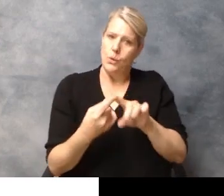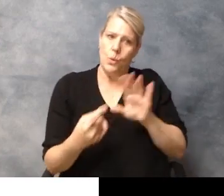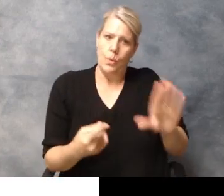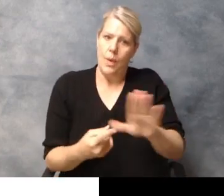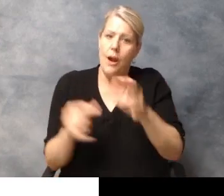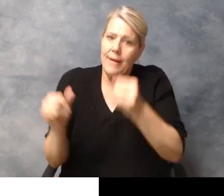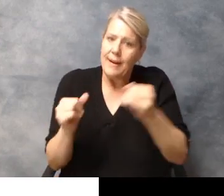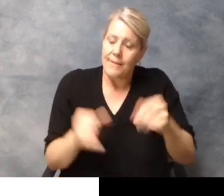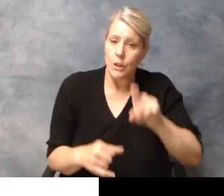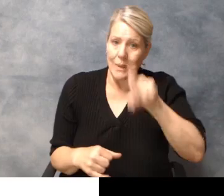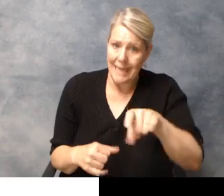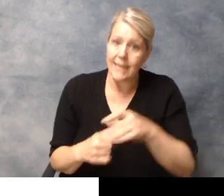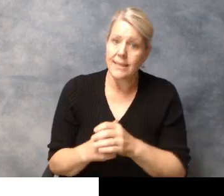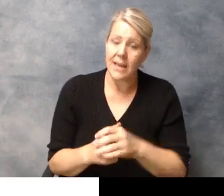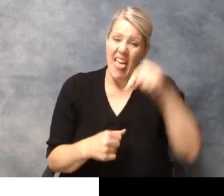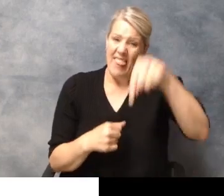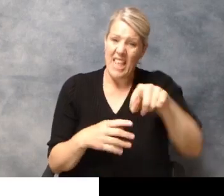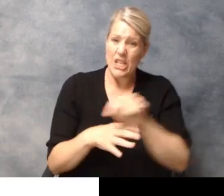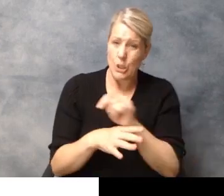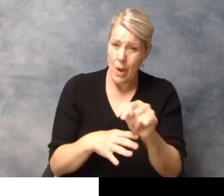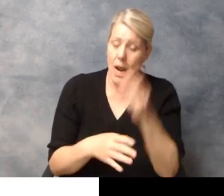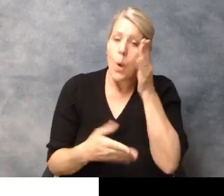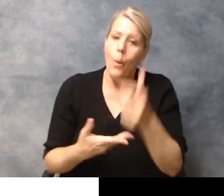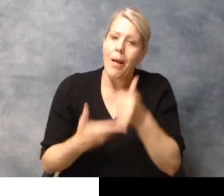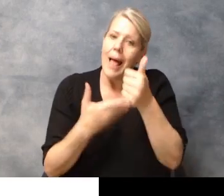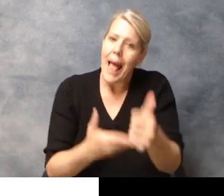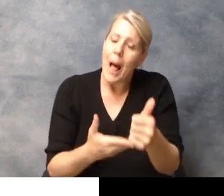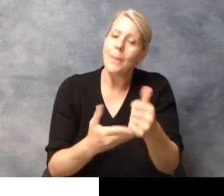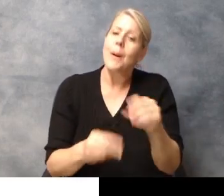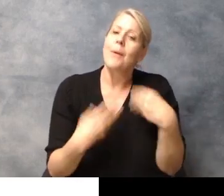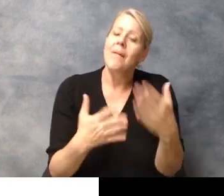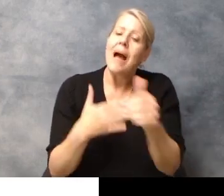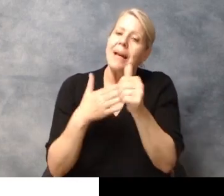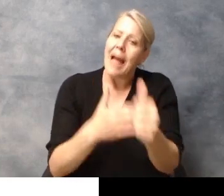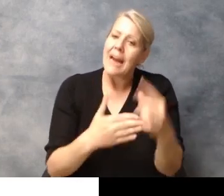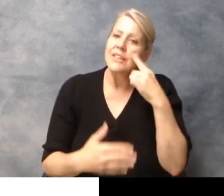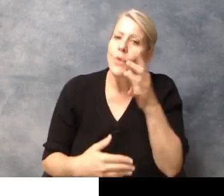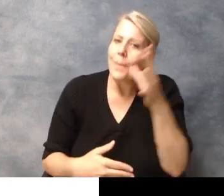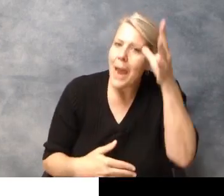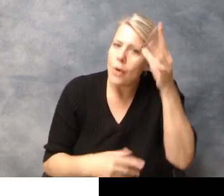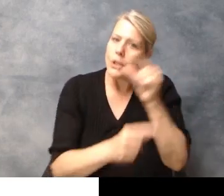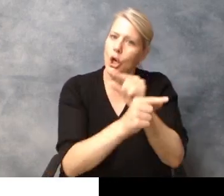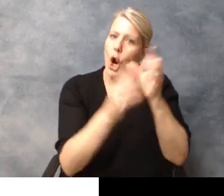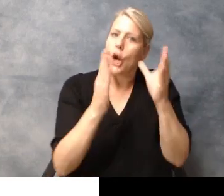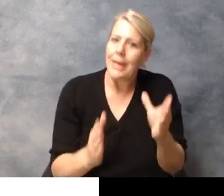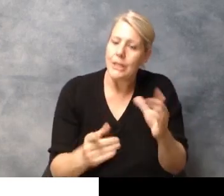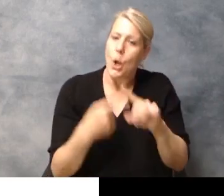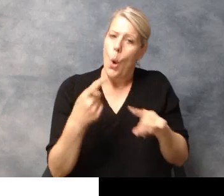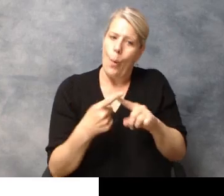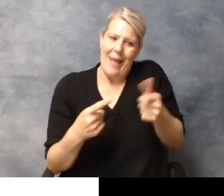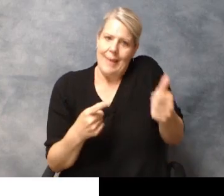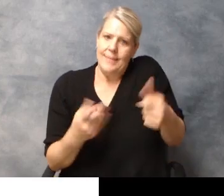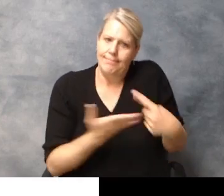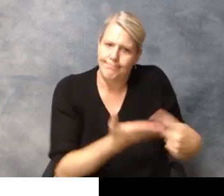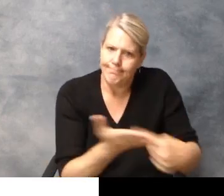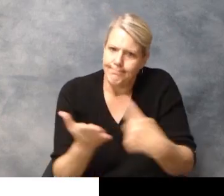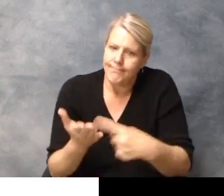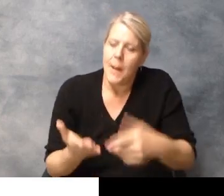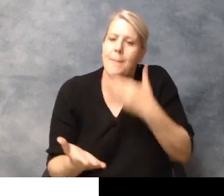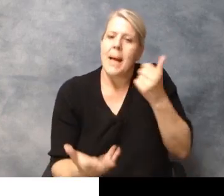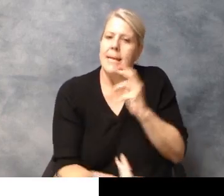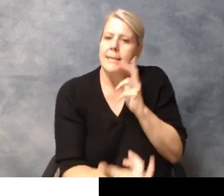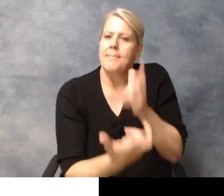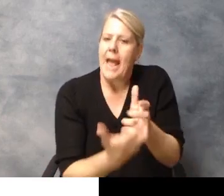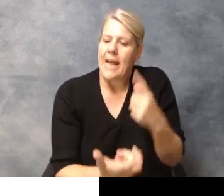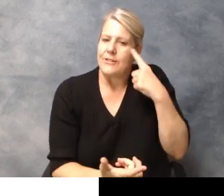needs. This module is meant to help provide guidance to parents and guardians when discussing state assessment options for their student with